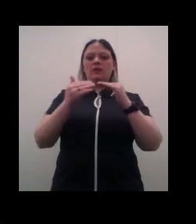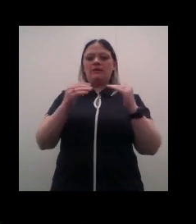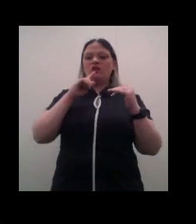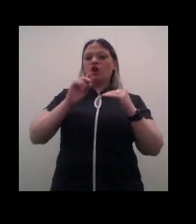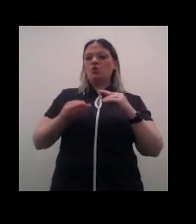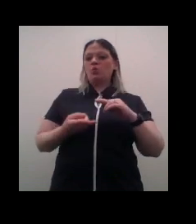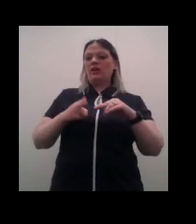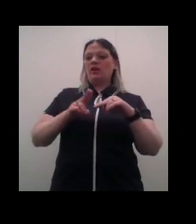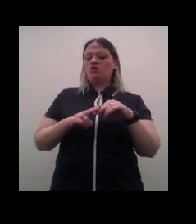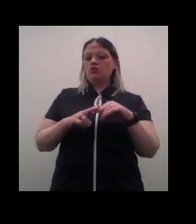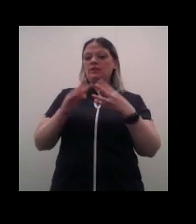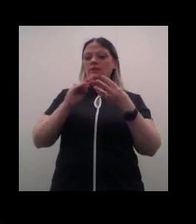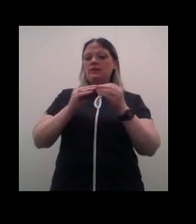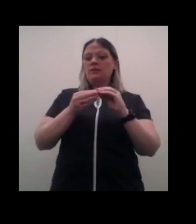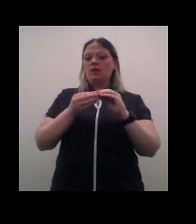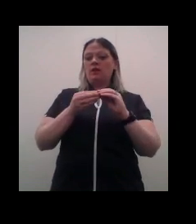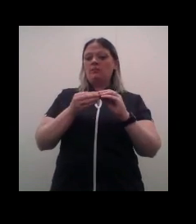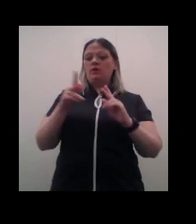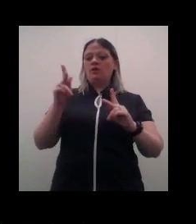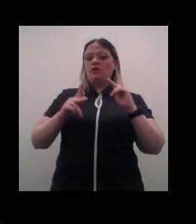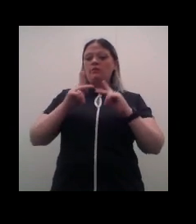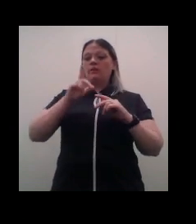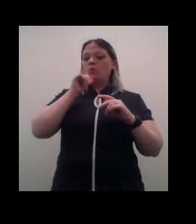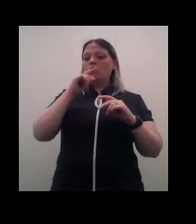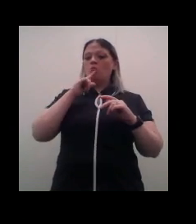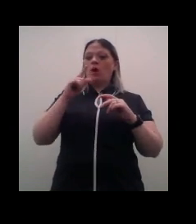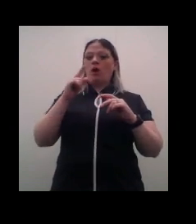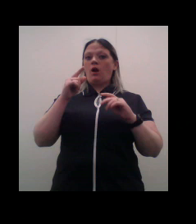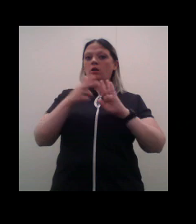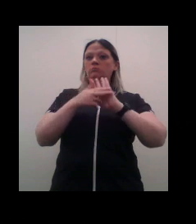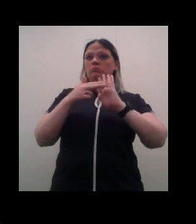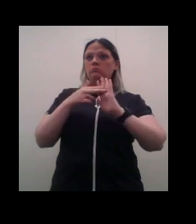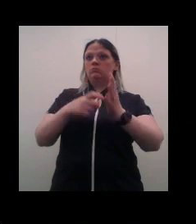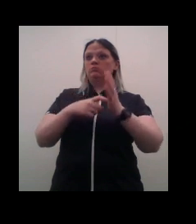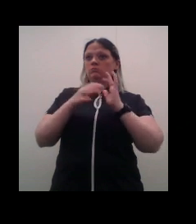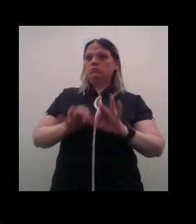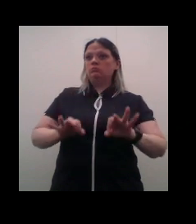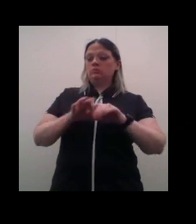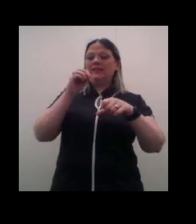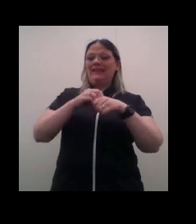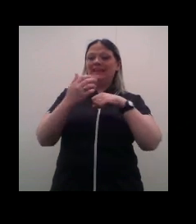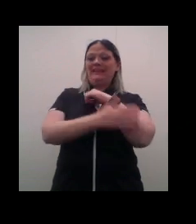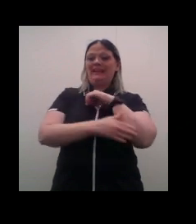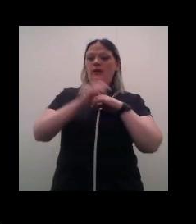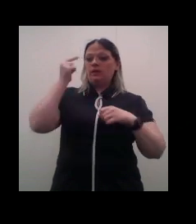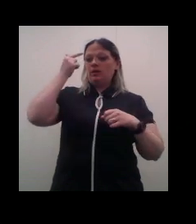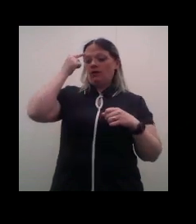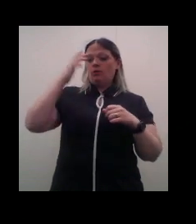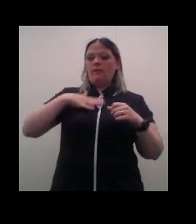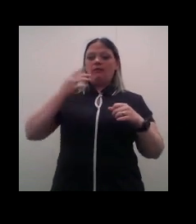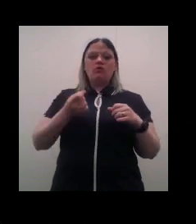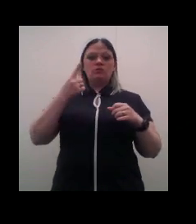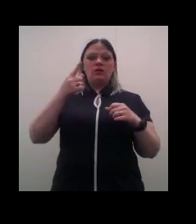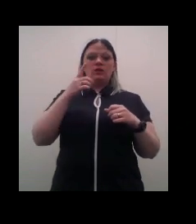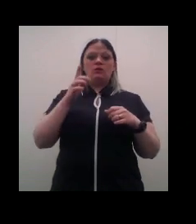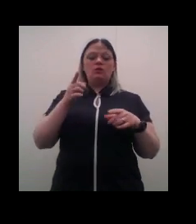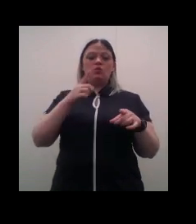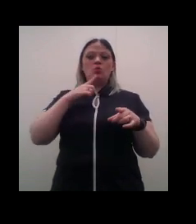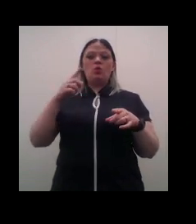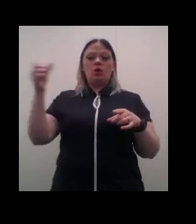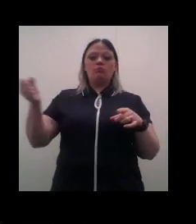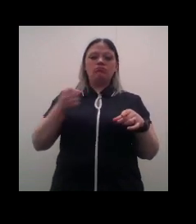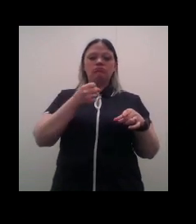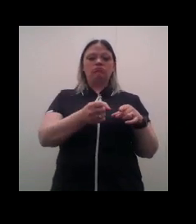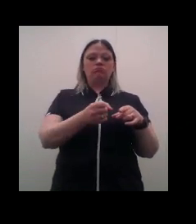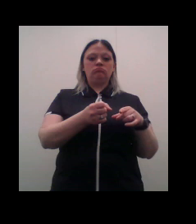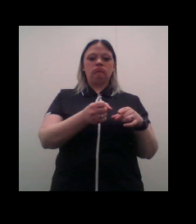number of folks who are considered essential workers in county government? It's my understanding that you are bringing back inspectors